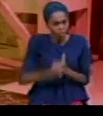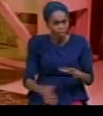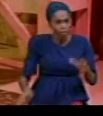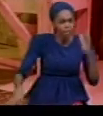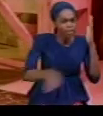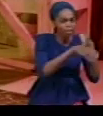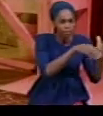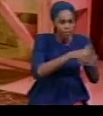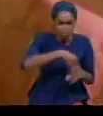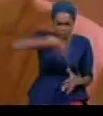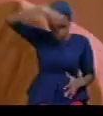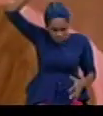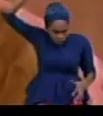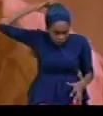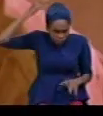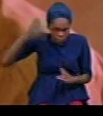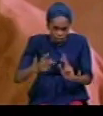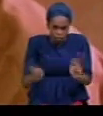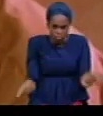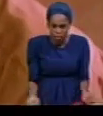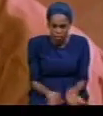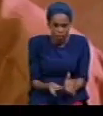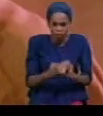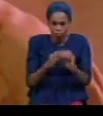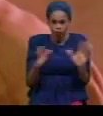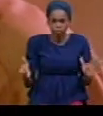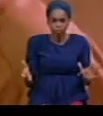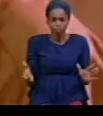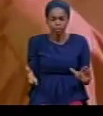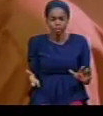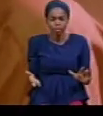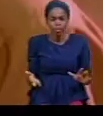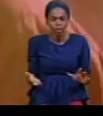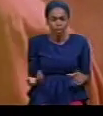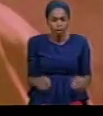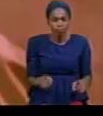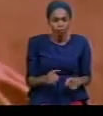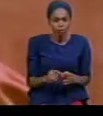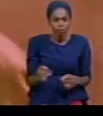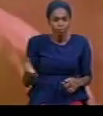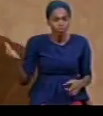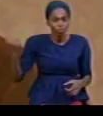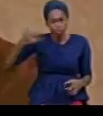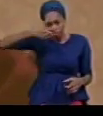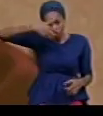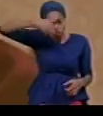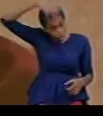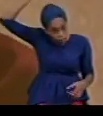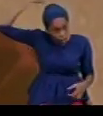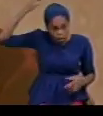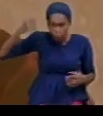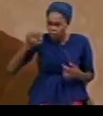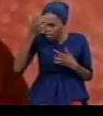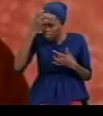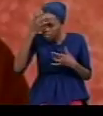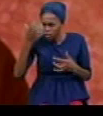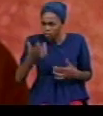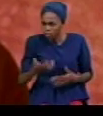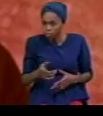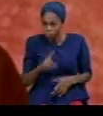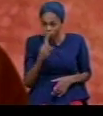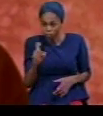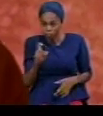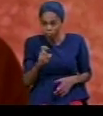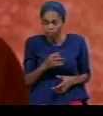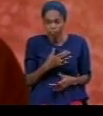nothing happened to him. Were the lions sick? Were they not hungry? The lions were hungry